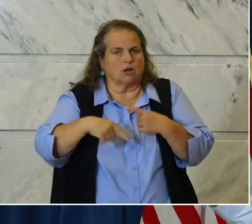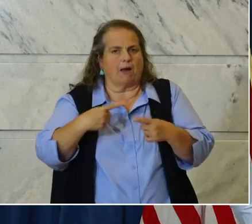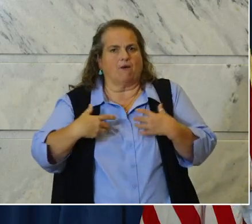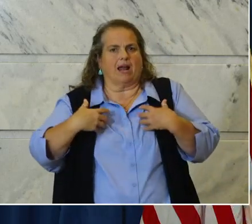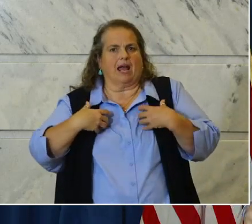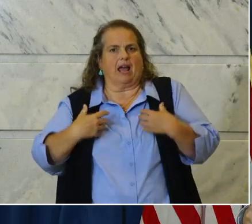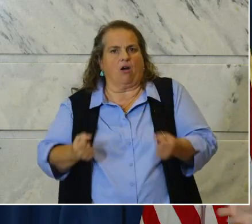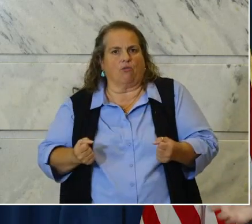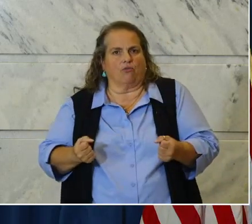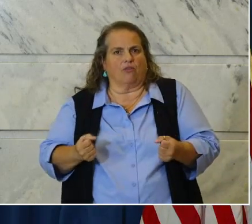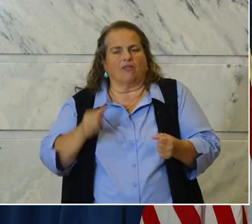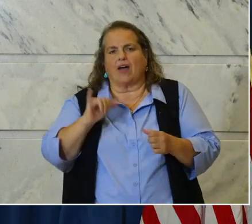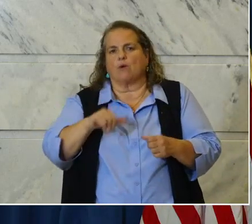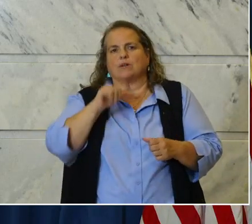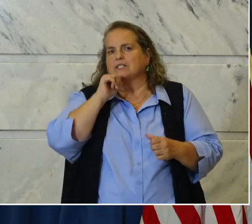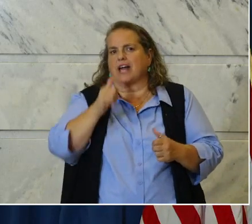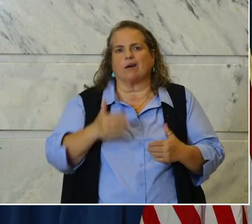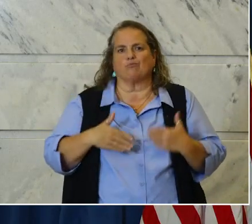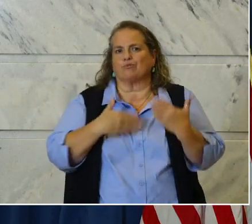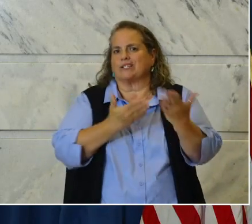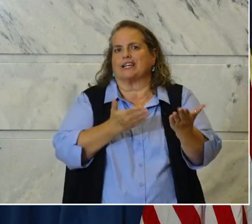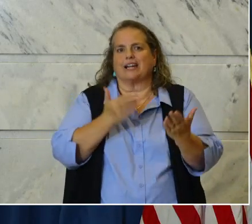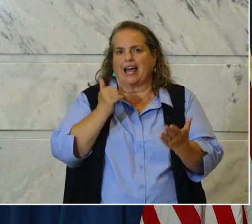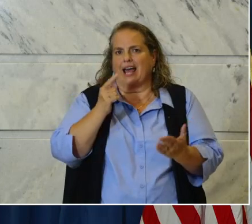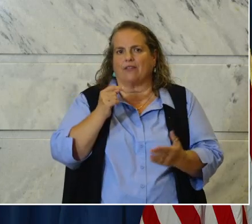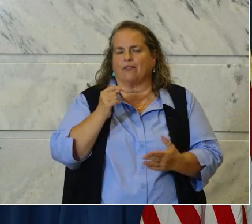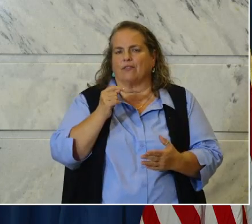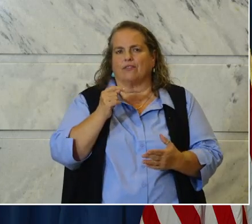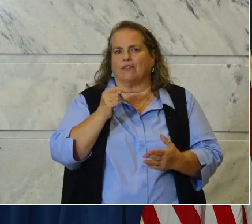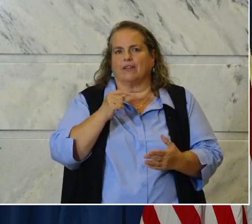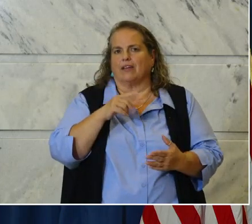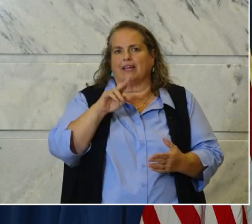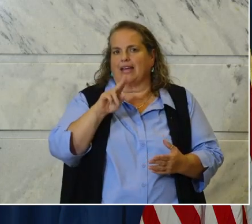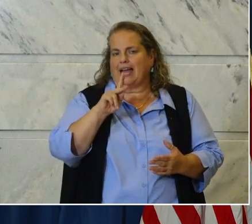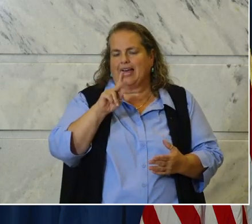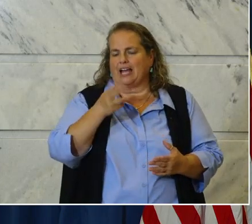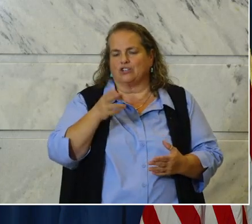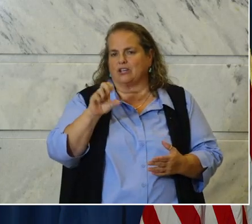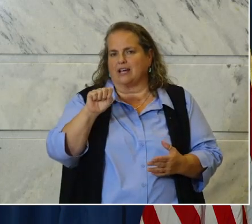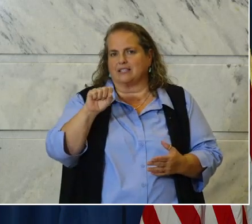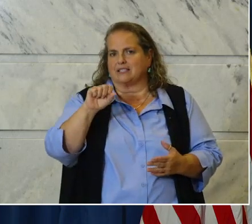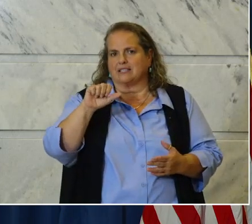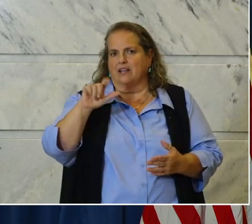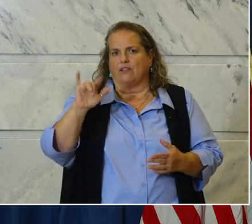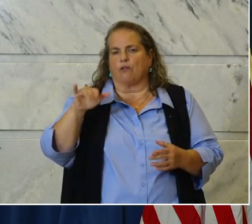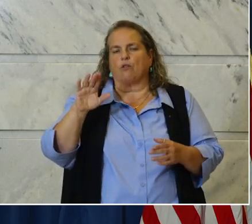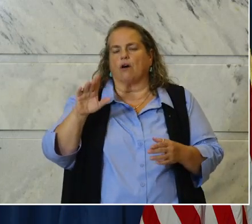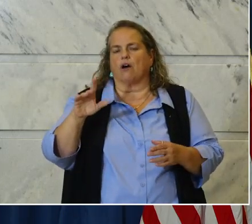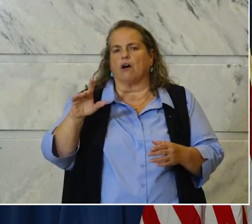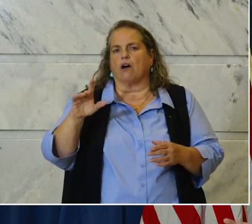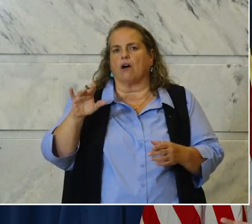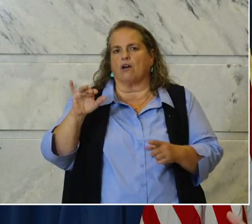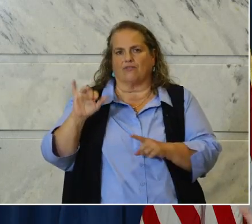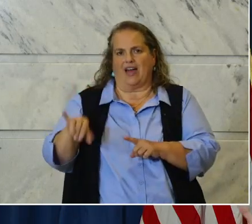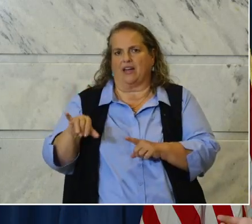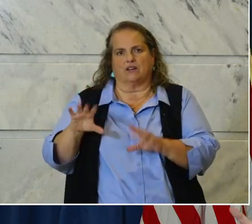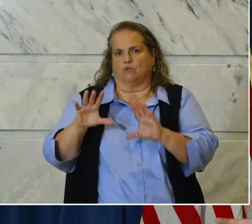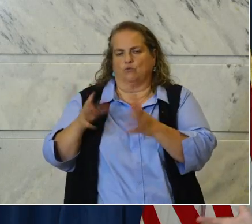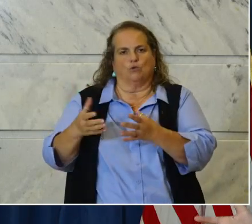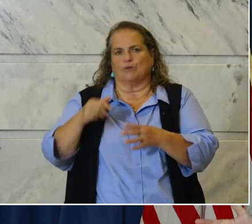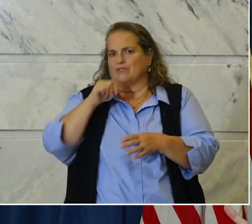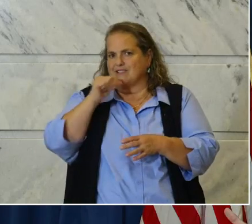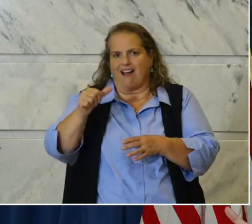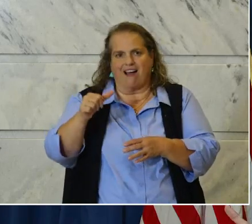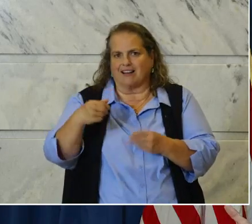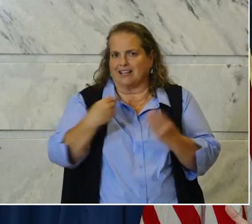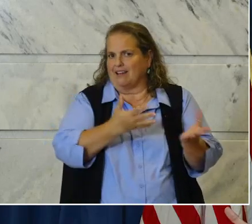that wasn't presented at the Board of Control for KHSAA. But let me just say, we got a lot of independent, strong